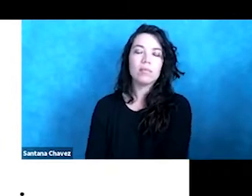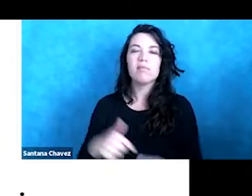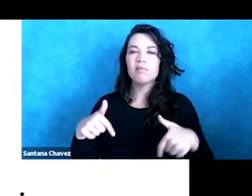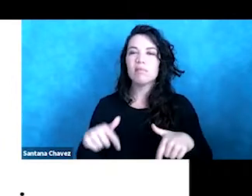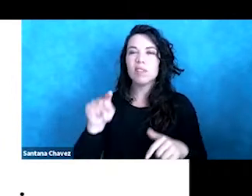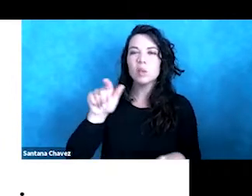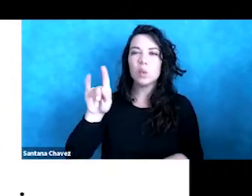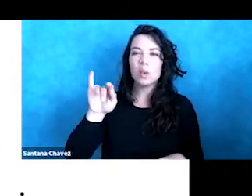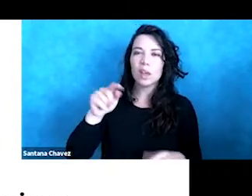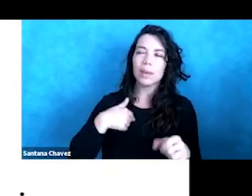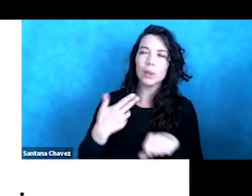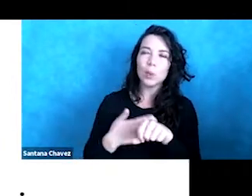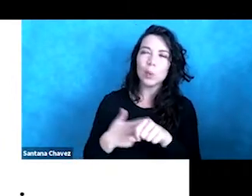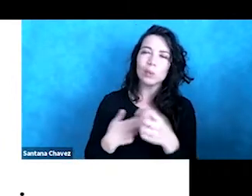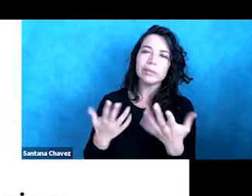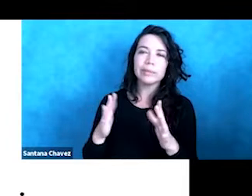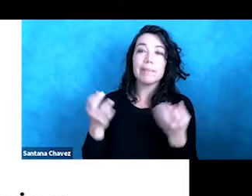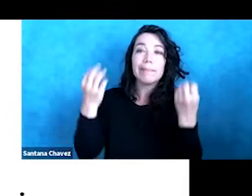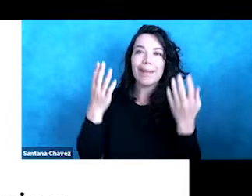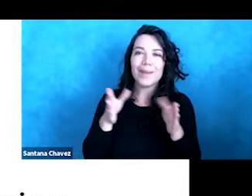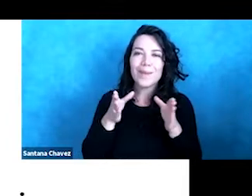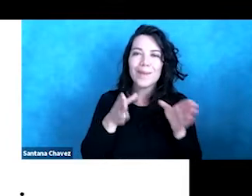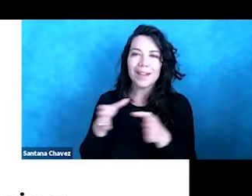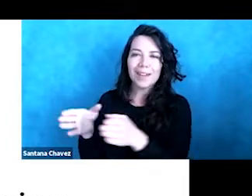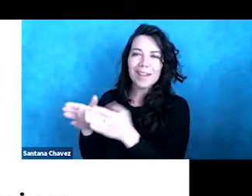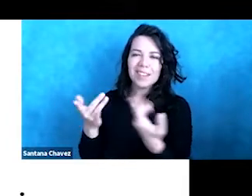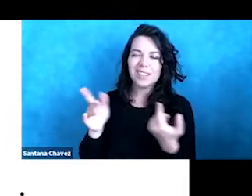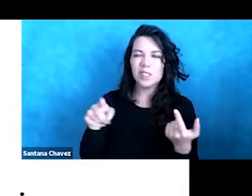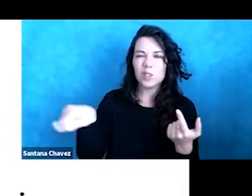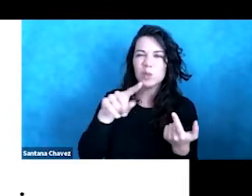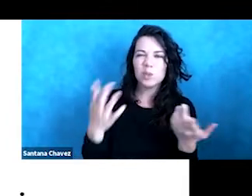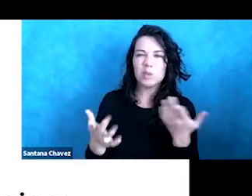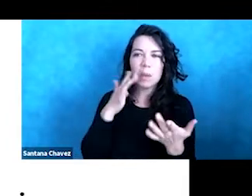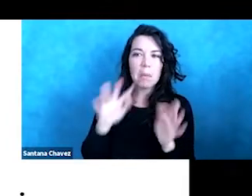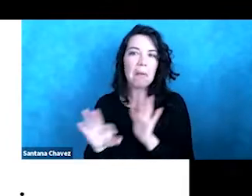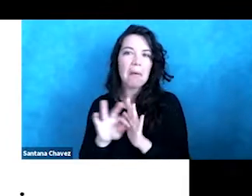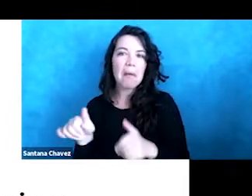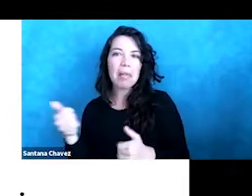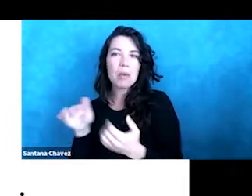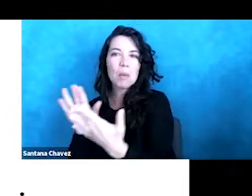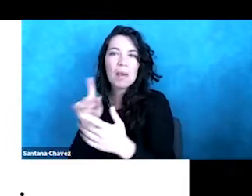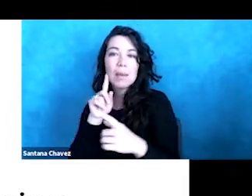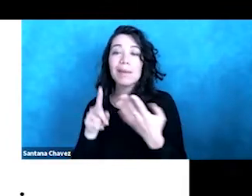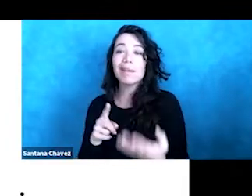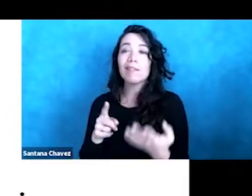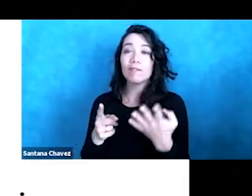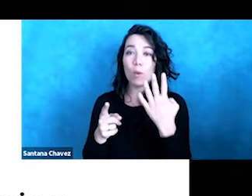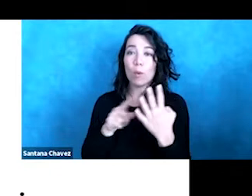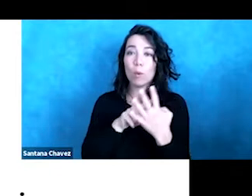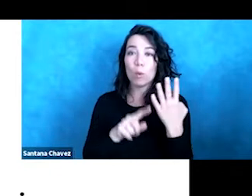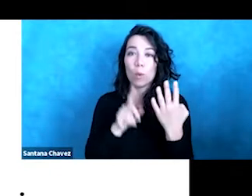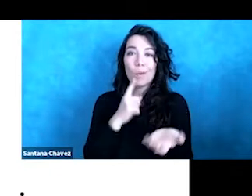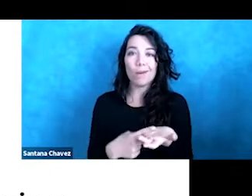ways that you'll probably find use for it as well in your programming. But the ones that we wanted to cover here is that first, it can be used to increase